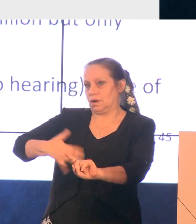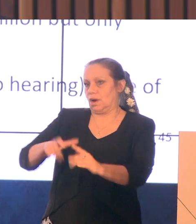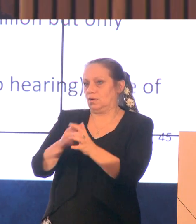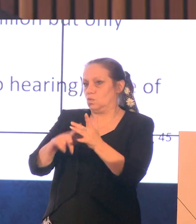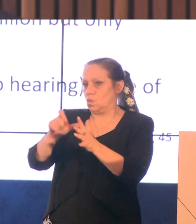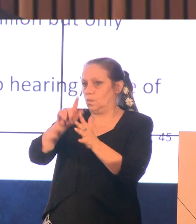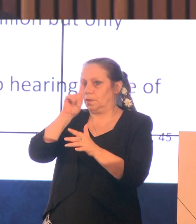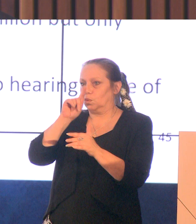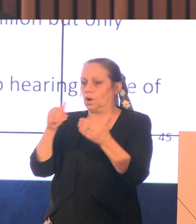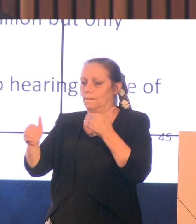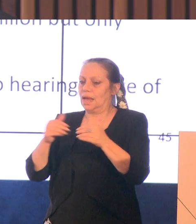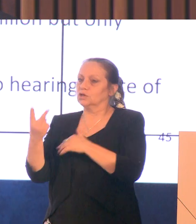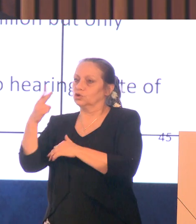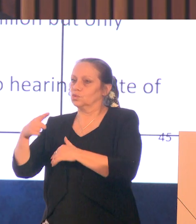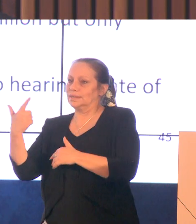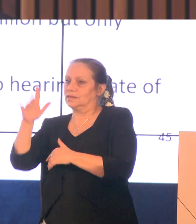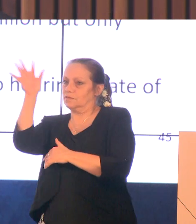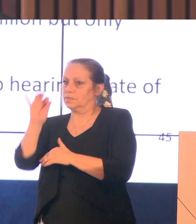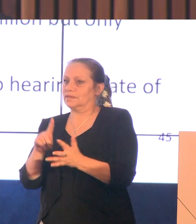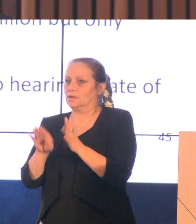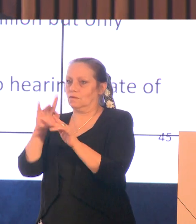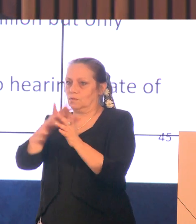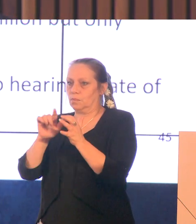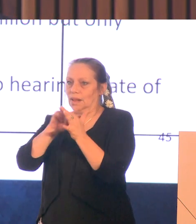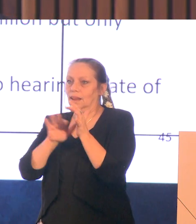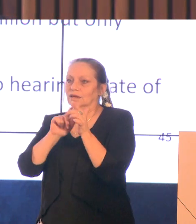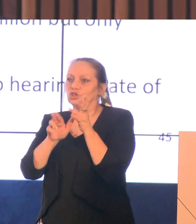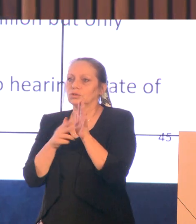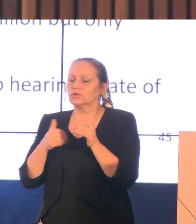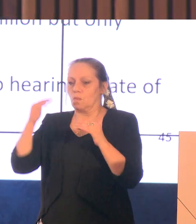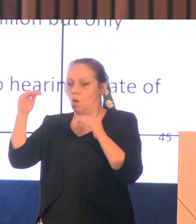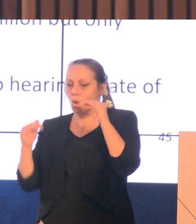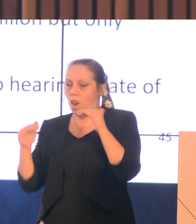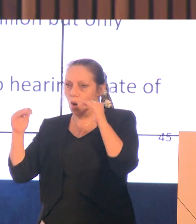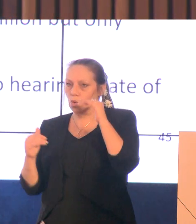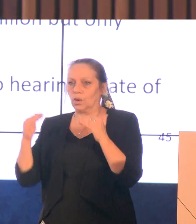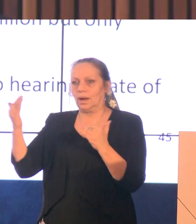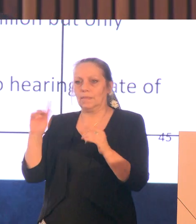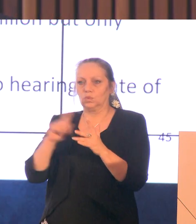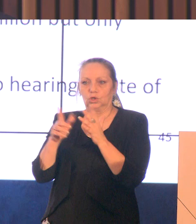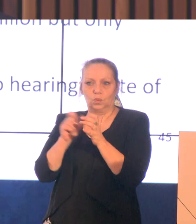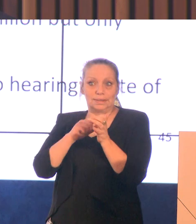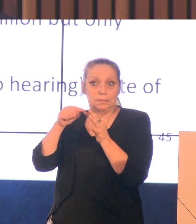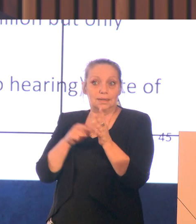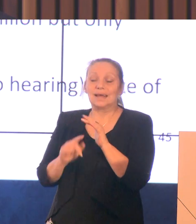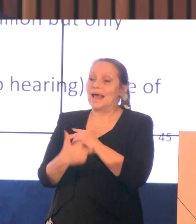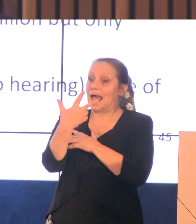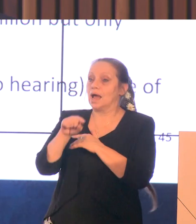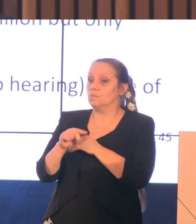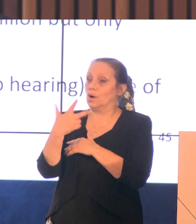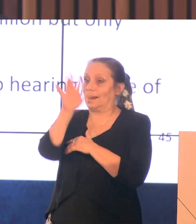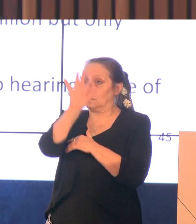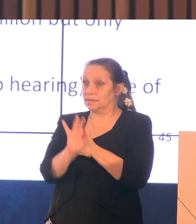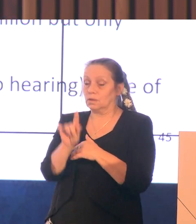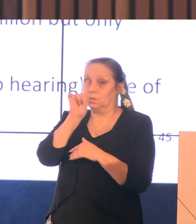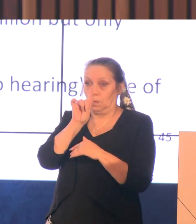with 27% of the population, so clearly much lower than we would have expected. And about 8.8%